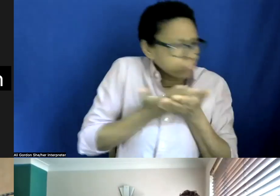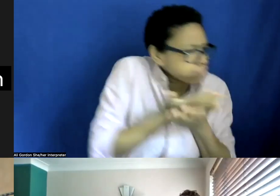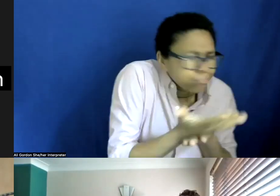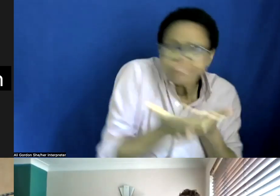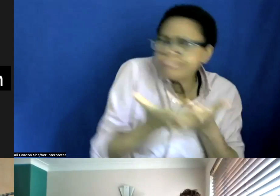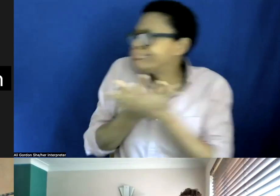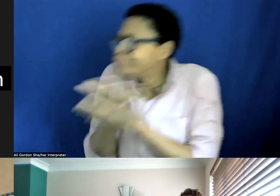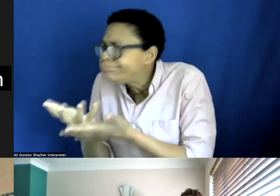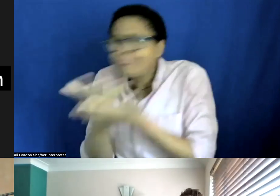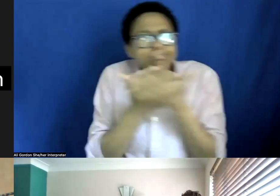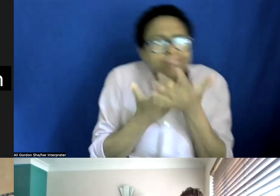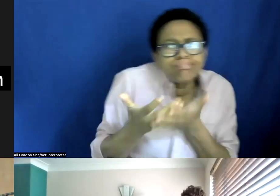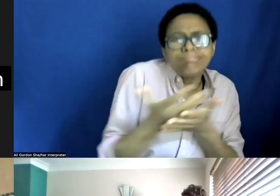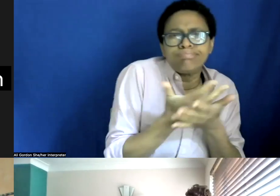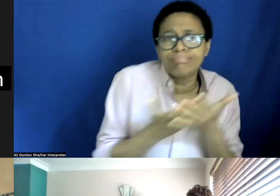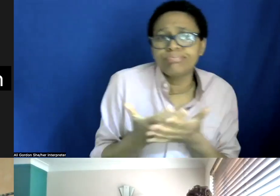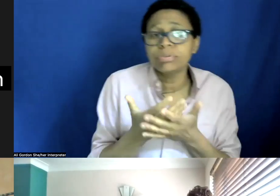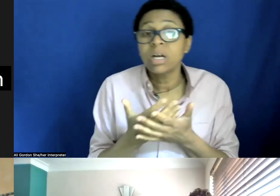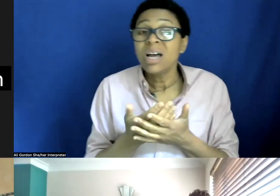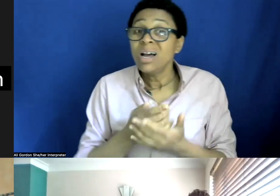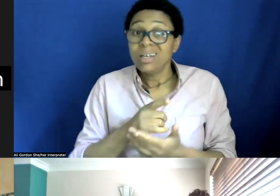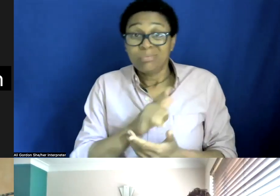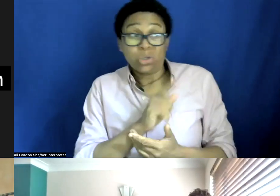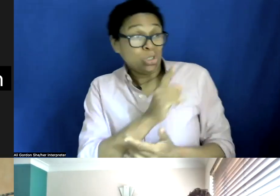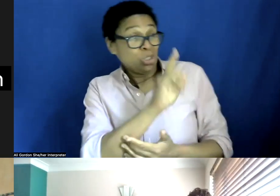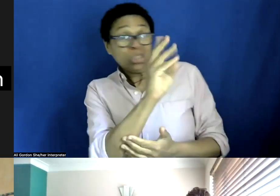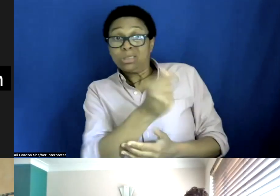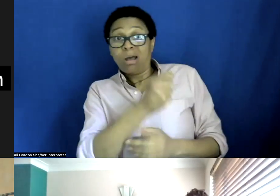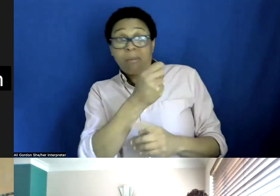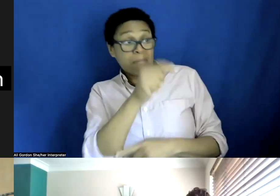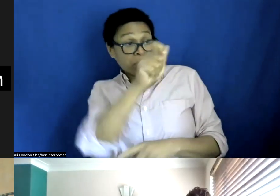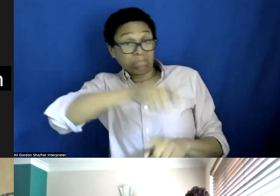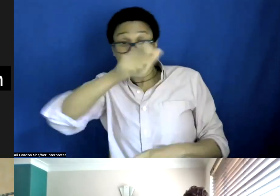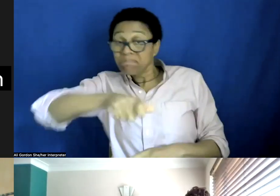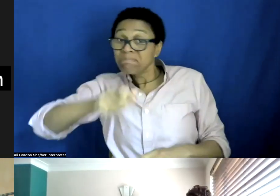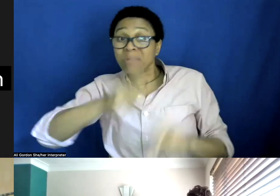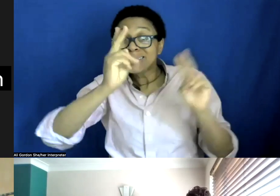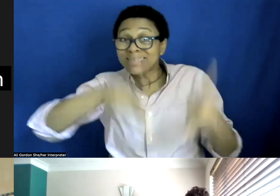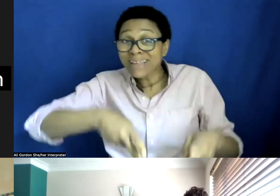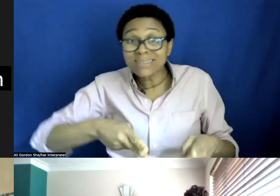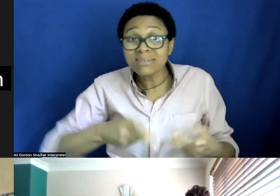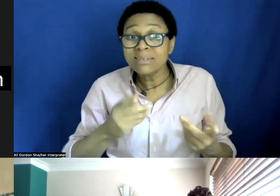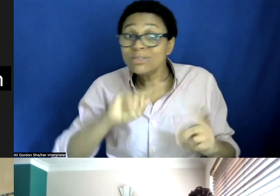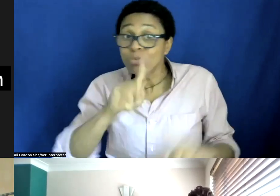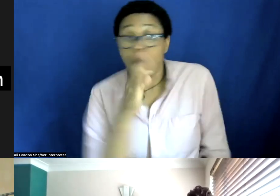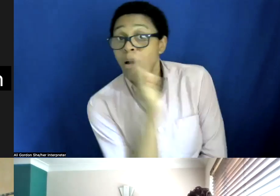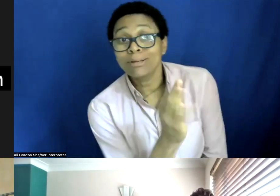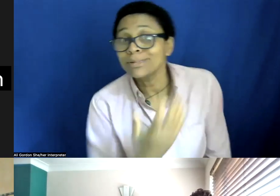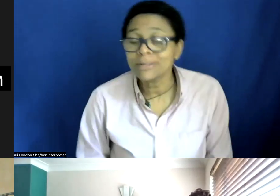artists or people that aren't alive anymore, something that we'll never have an answer to.